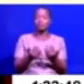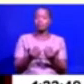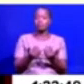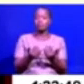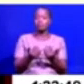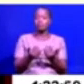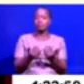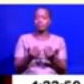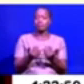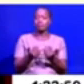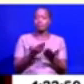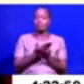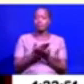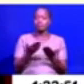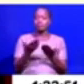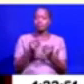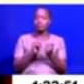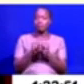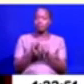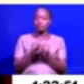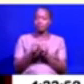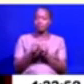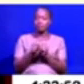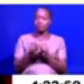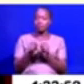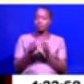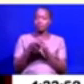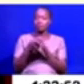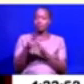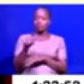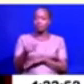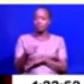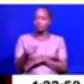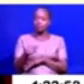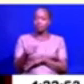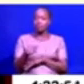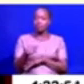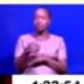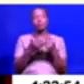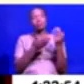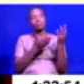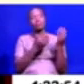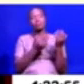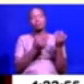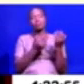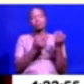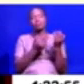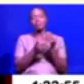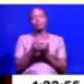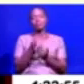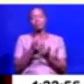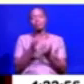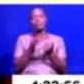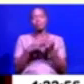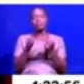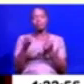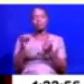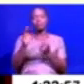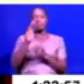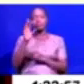in this mass drug administration which we are beginning today, we are expecting to cover